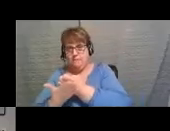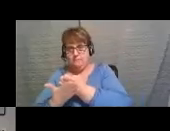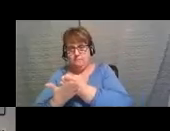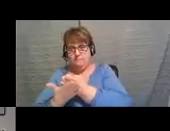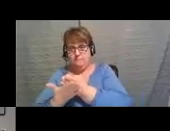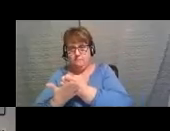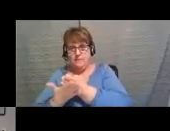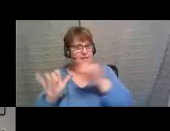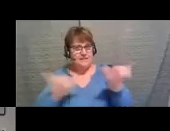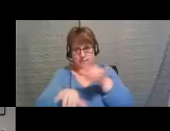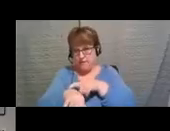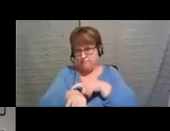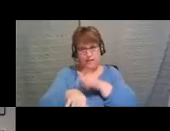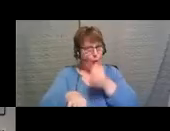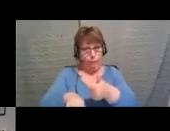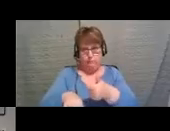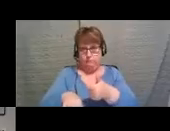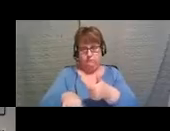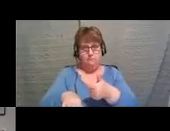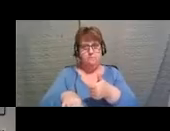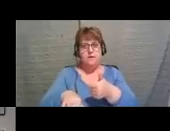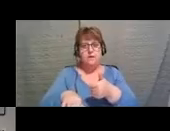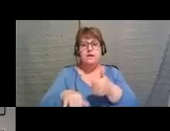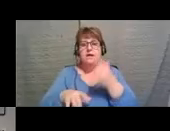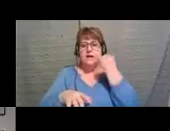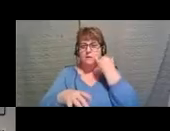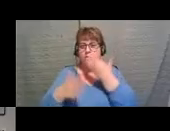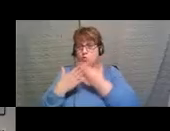deficient government, and they all rise and fall together.